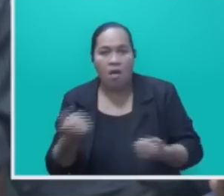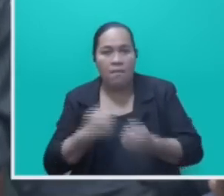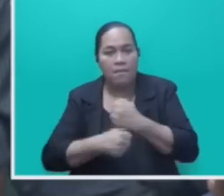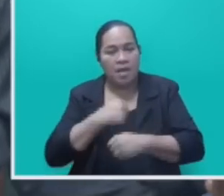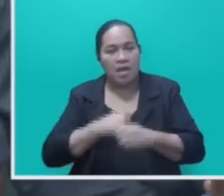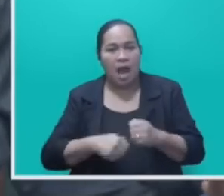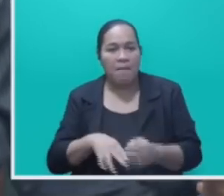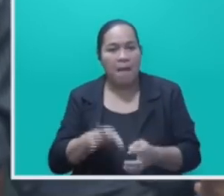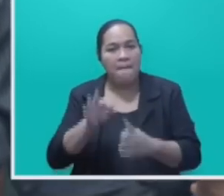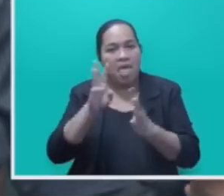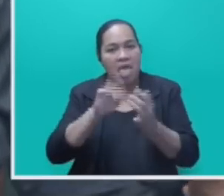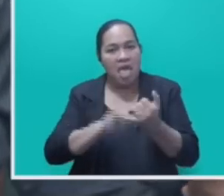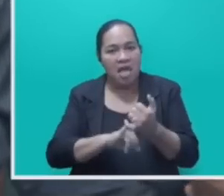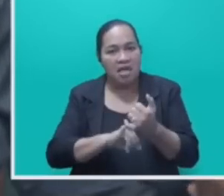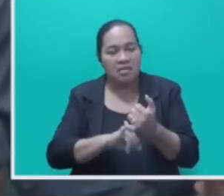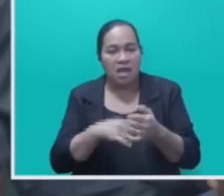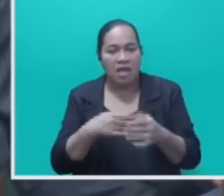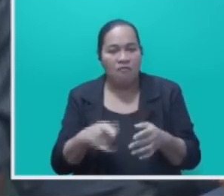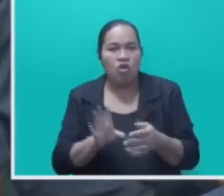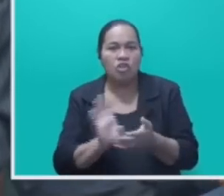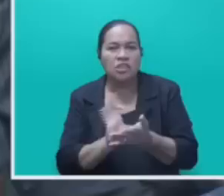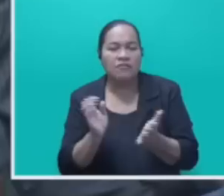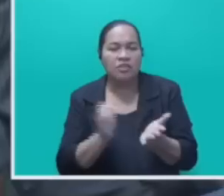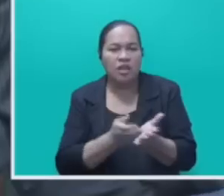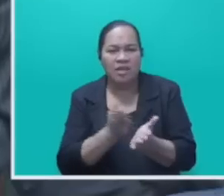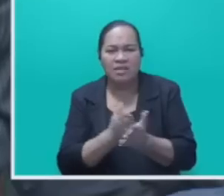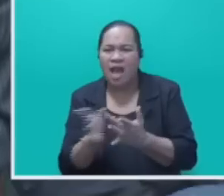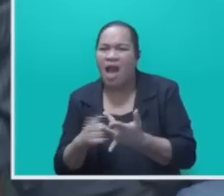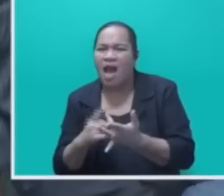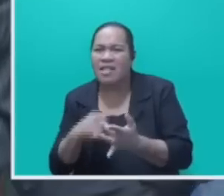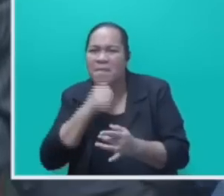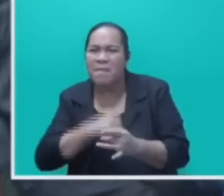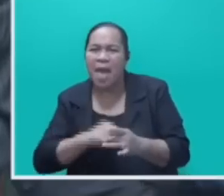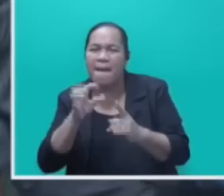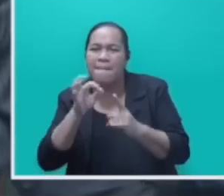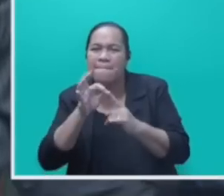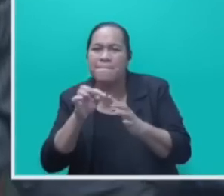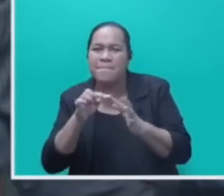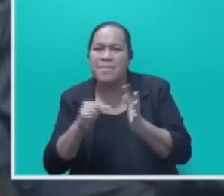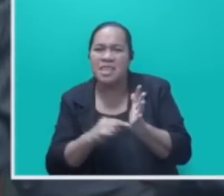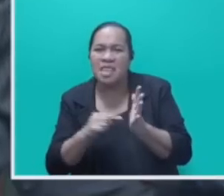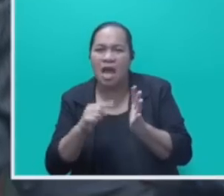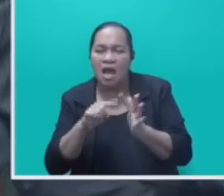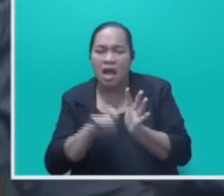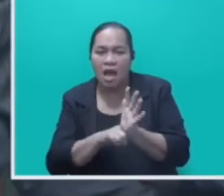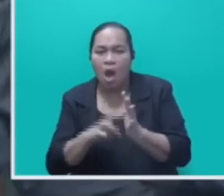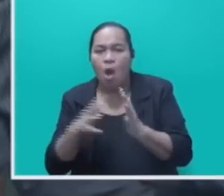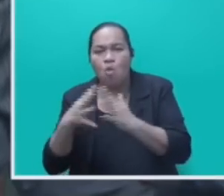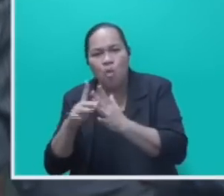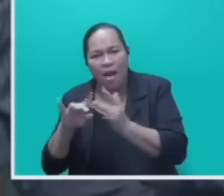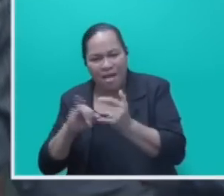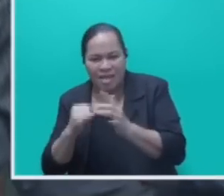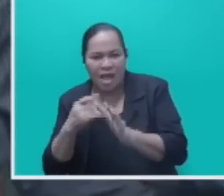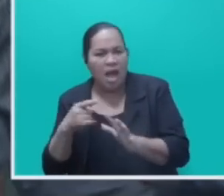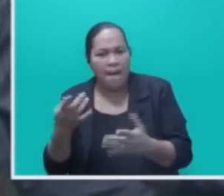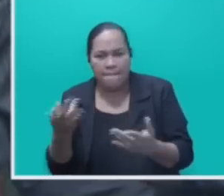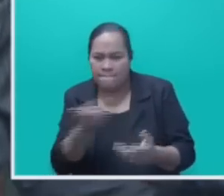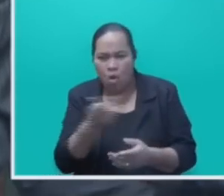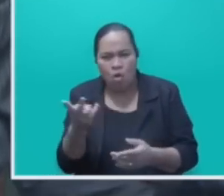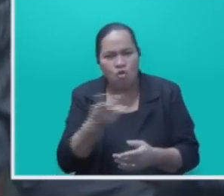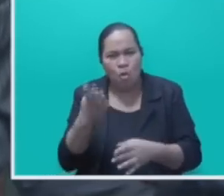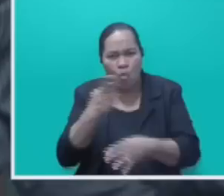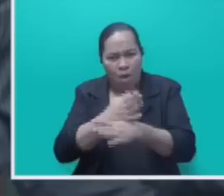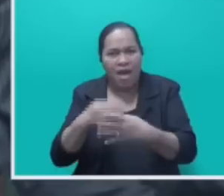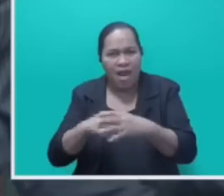Civil Service. And Peter Wise, advisor to the People's Alliance Party, is now the PS in the PM's office. Both men